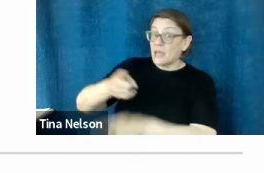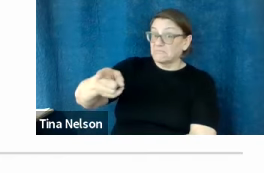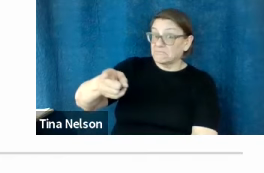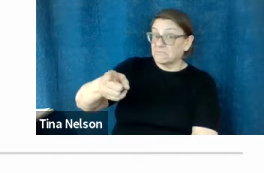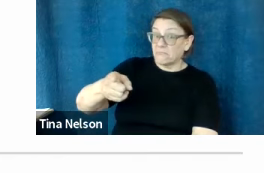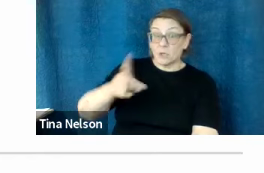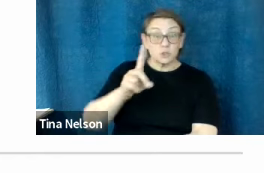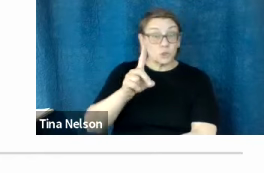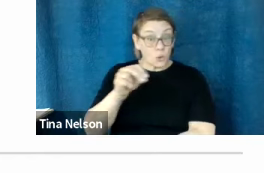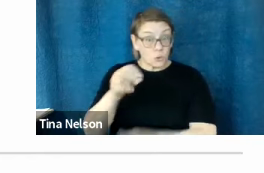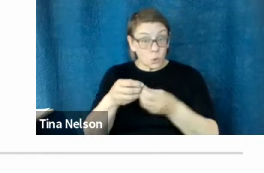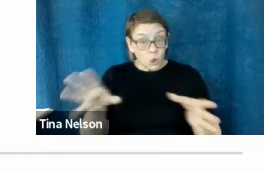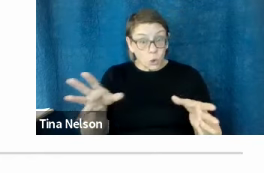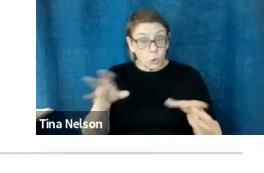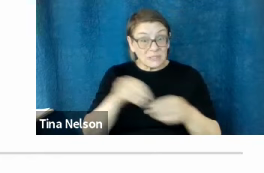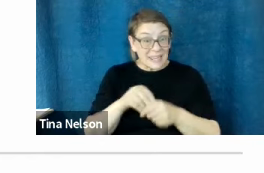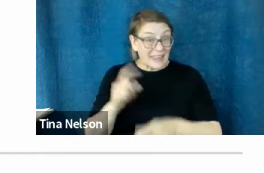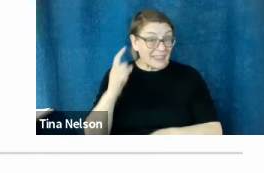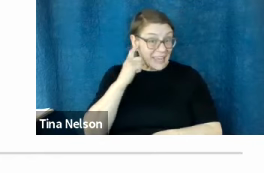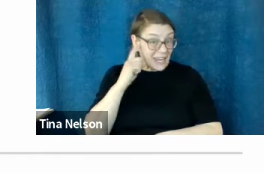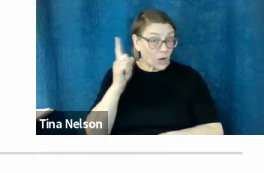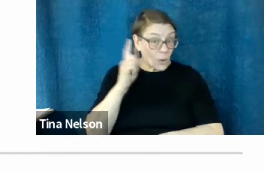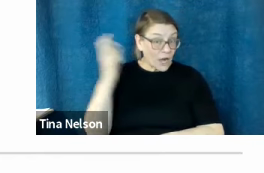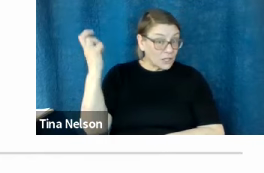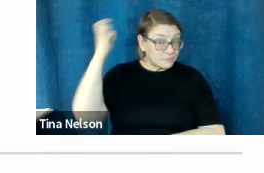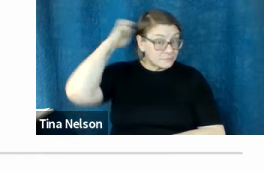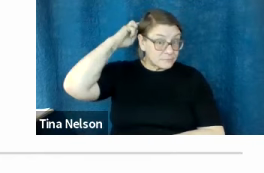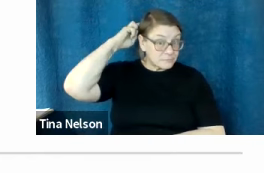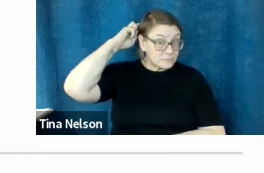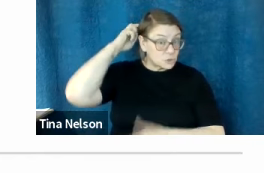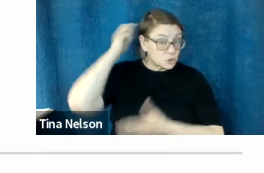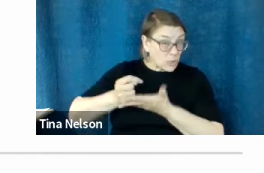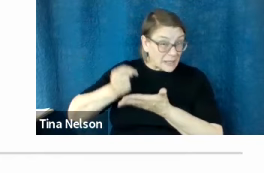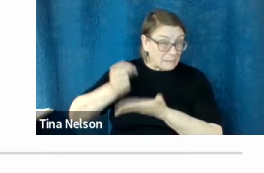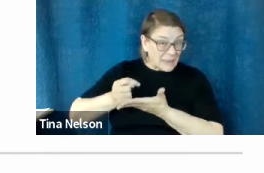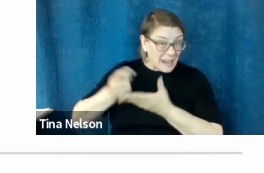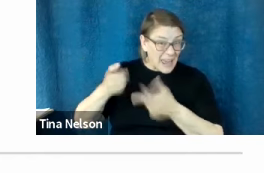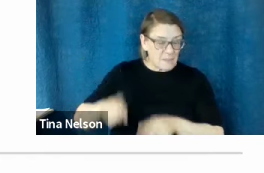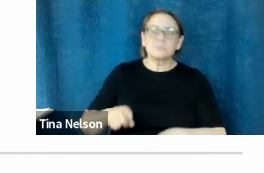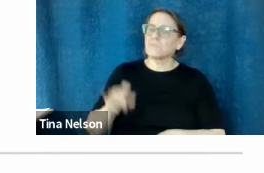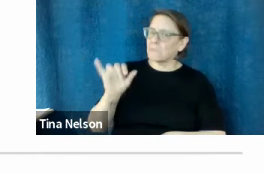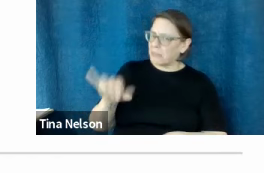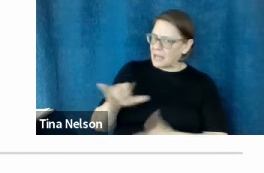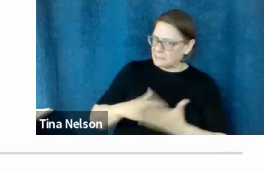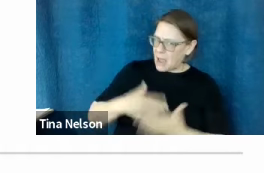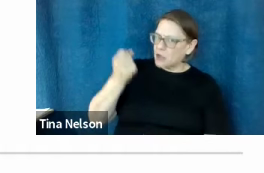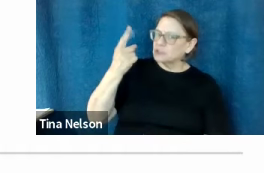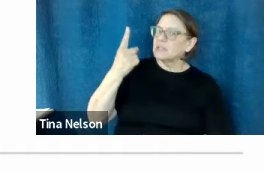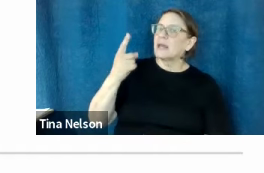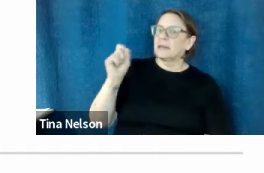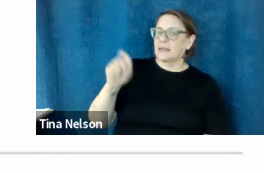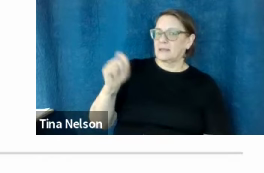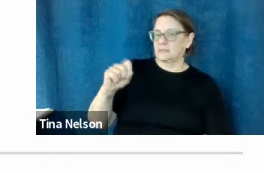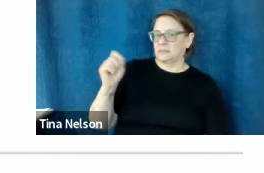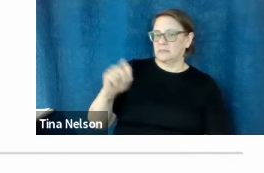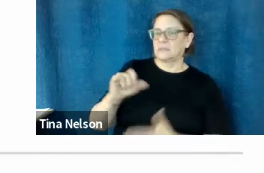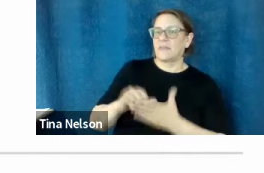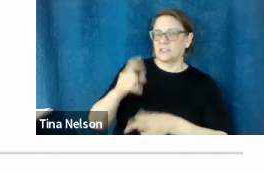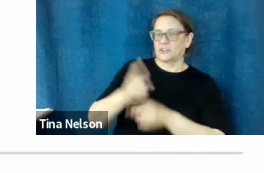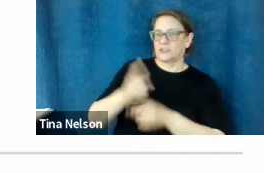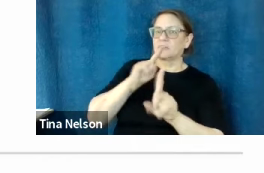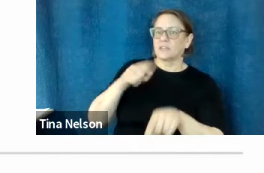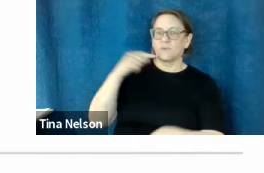So they do lose it in the ear that's in the ear that's been so-called treated. That's my understanding. Correct. That is the correct